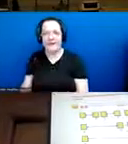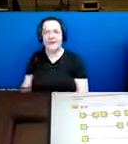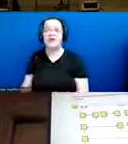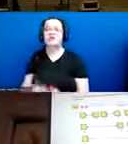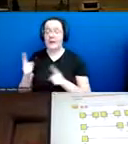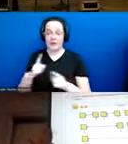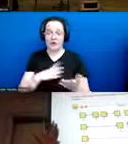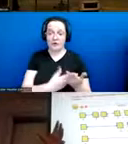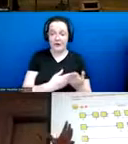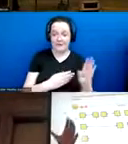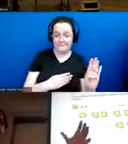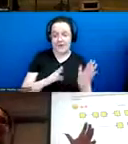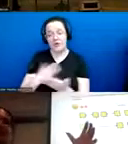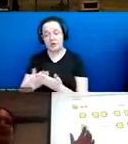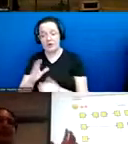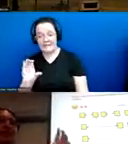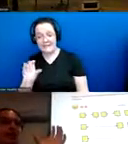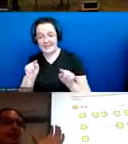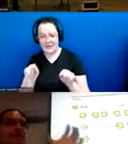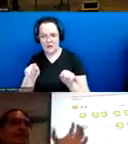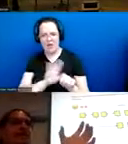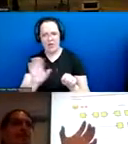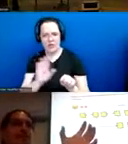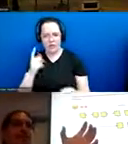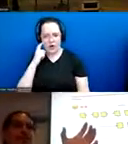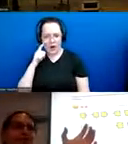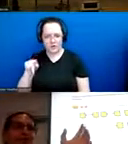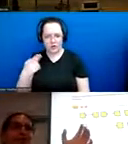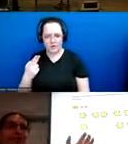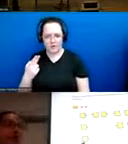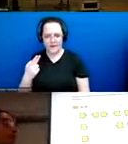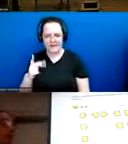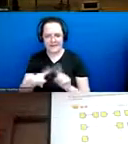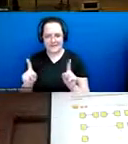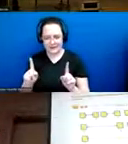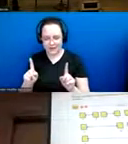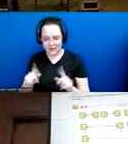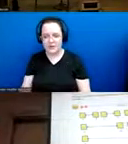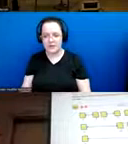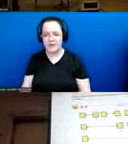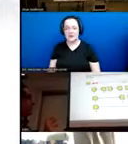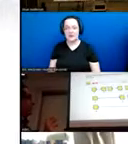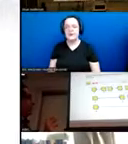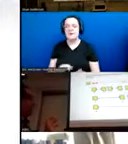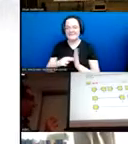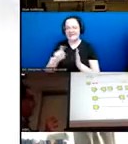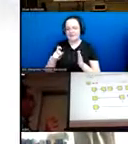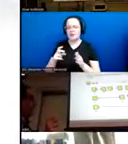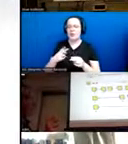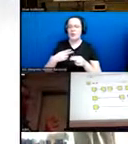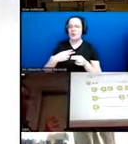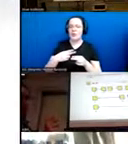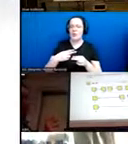C, if these optical paths are different, you need a means to buffer the photons, so then you can wait for the photons to